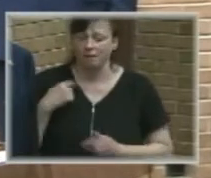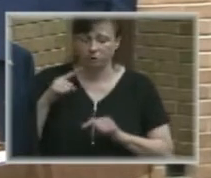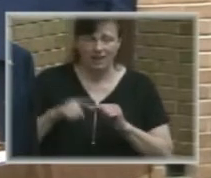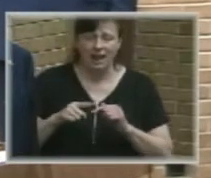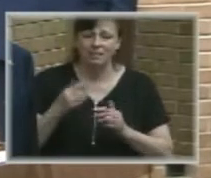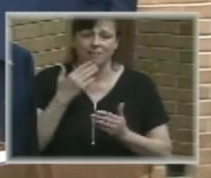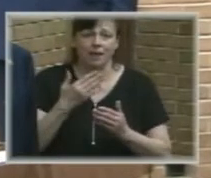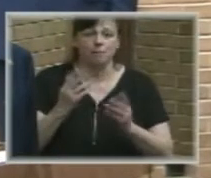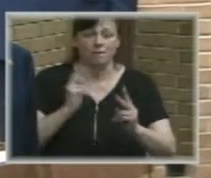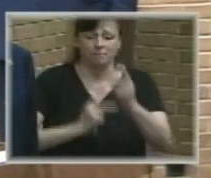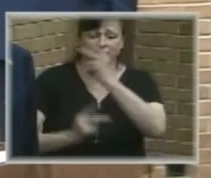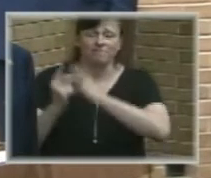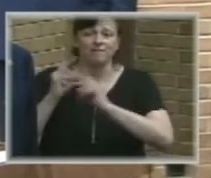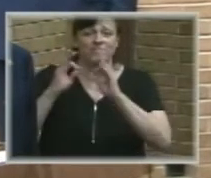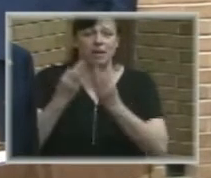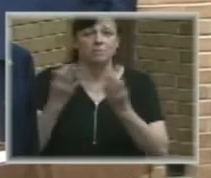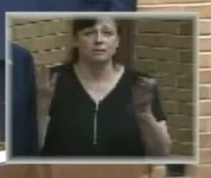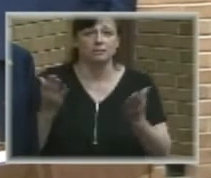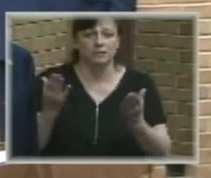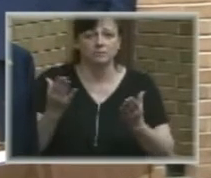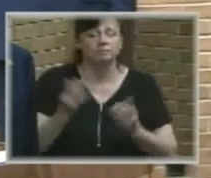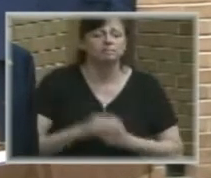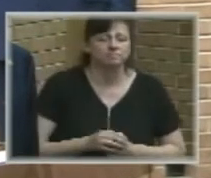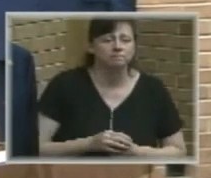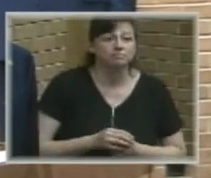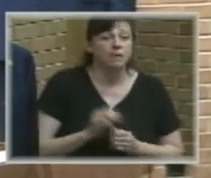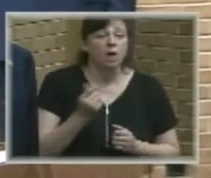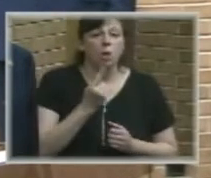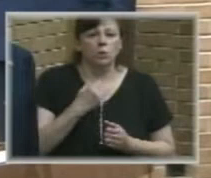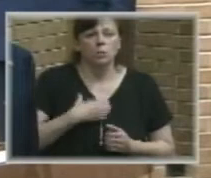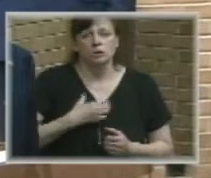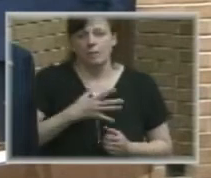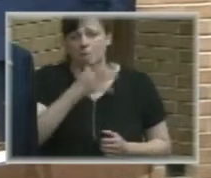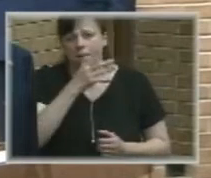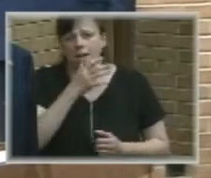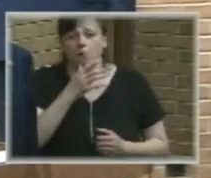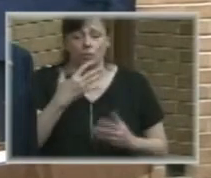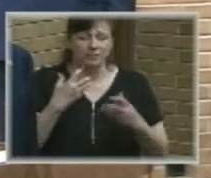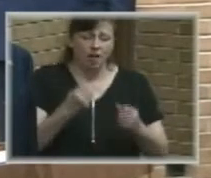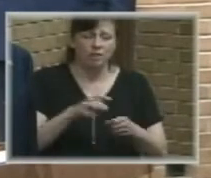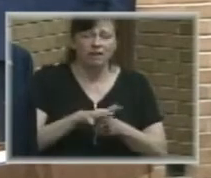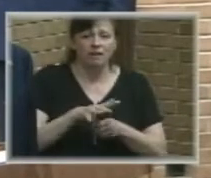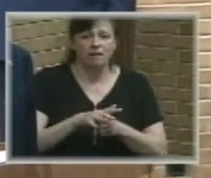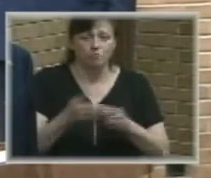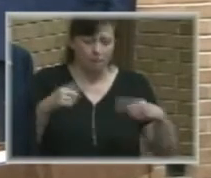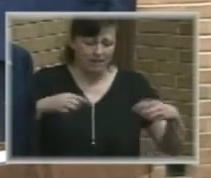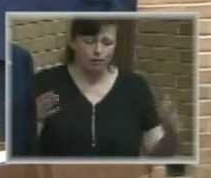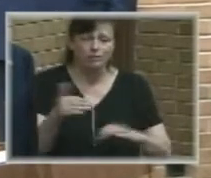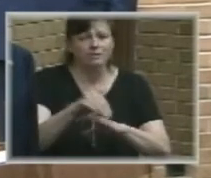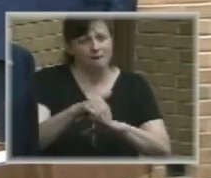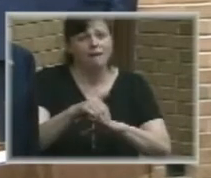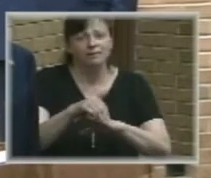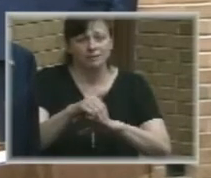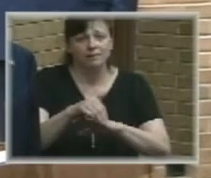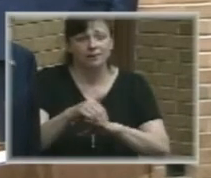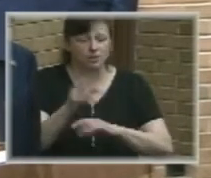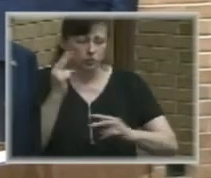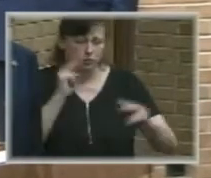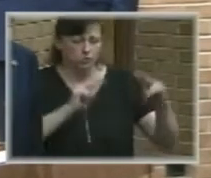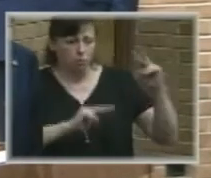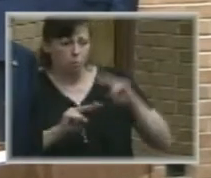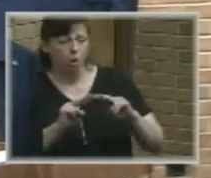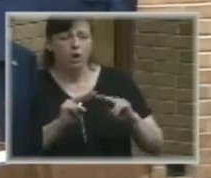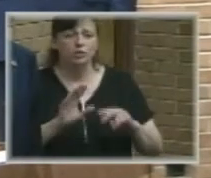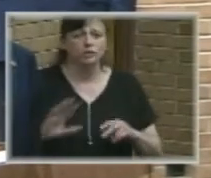I only wish my father were alive to be here and my mother were healthy enough to attend tonight's ceremony to witness the results of their